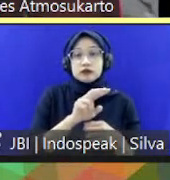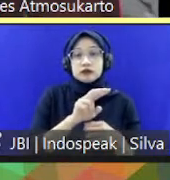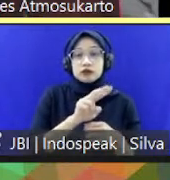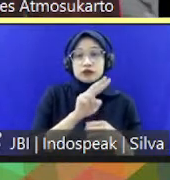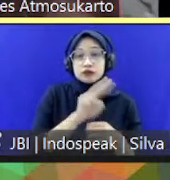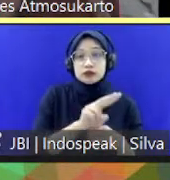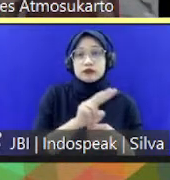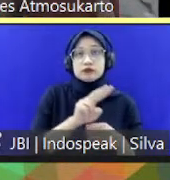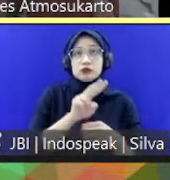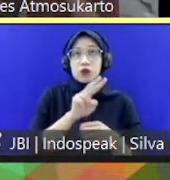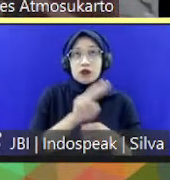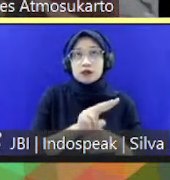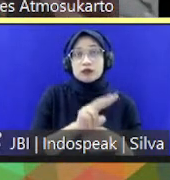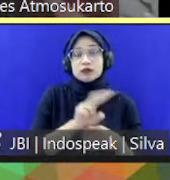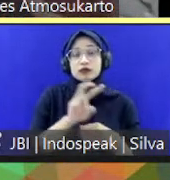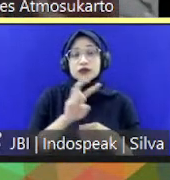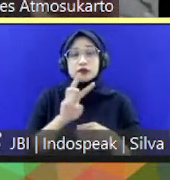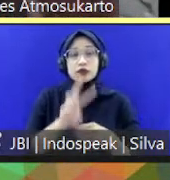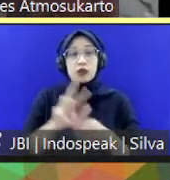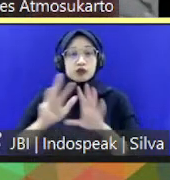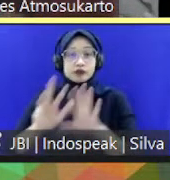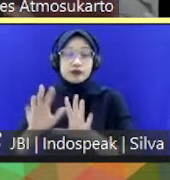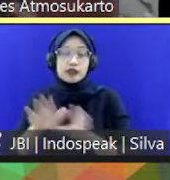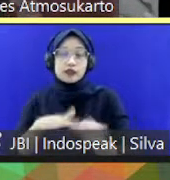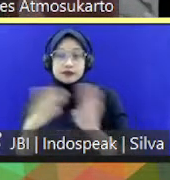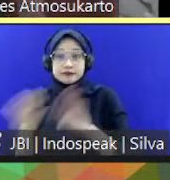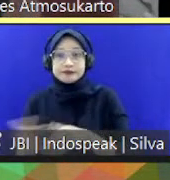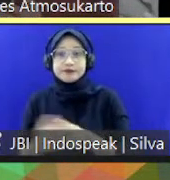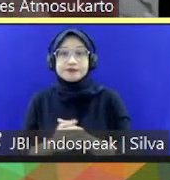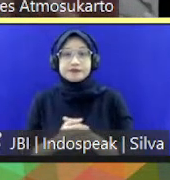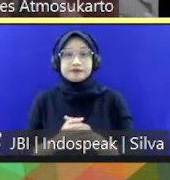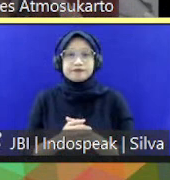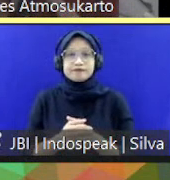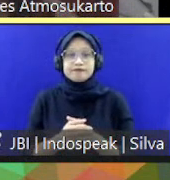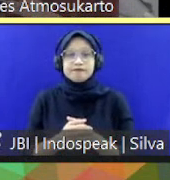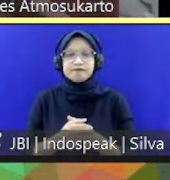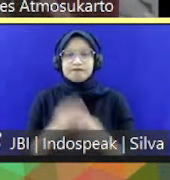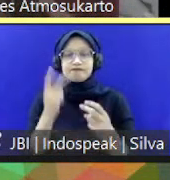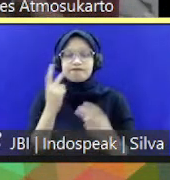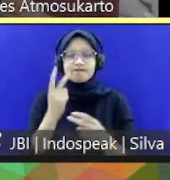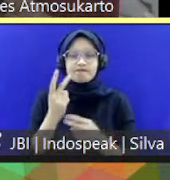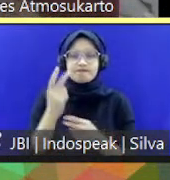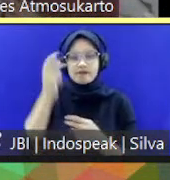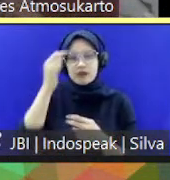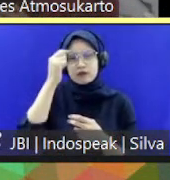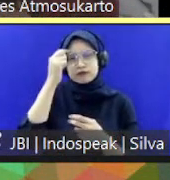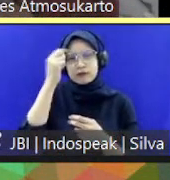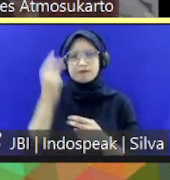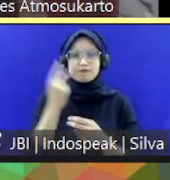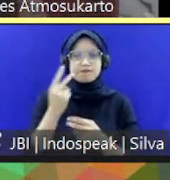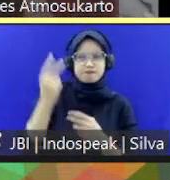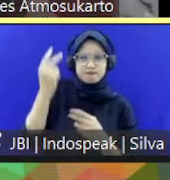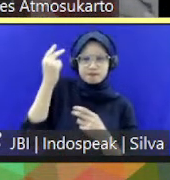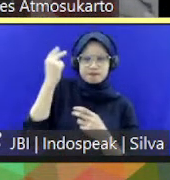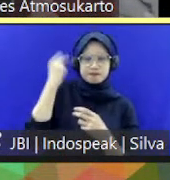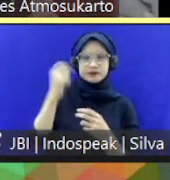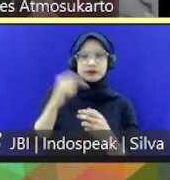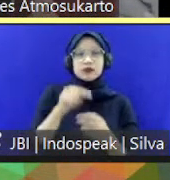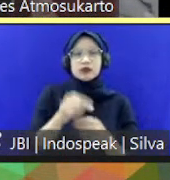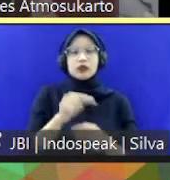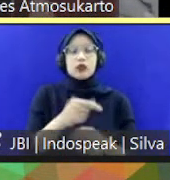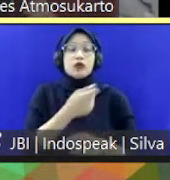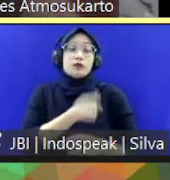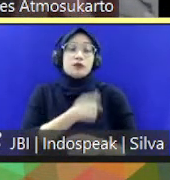yesterday. So my reflection would not be complete without a reference to Indonesia's former health minister, Terawan